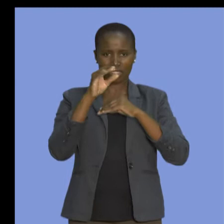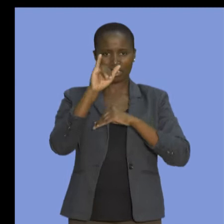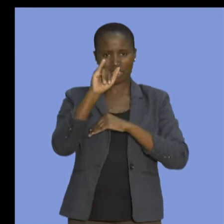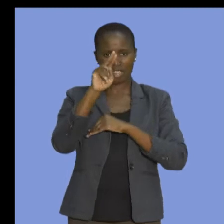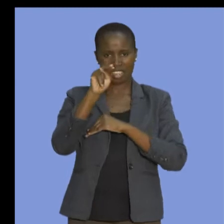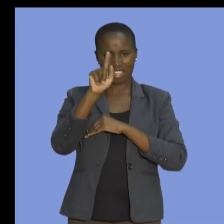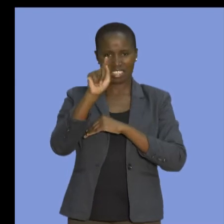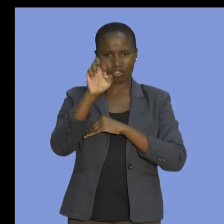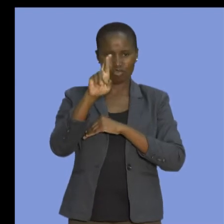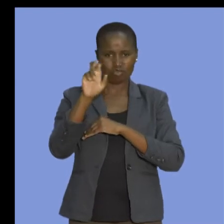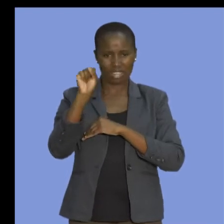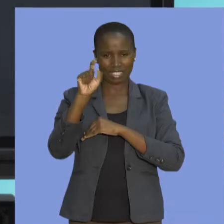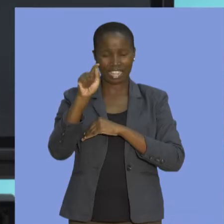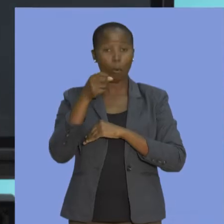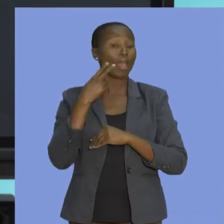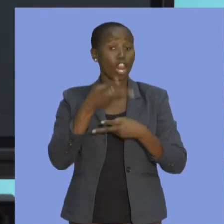money?